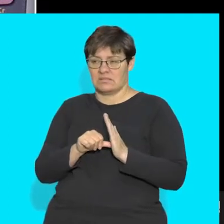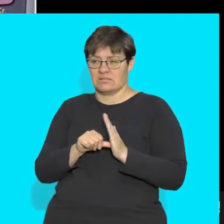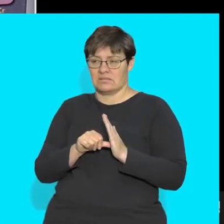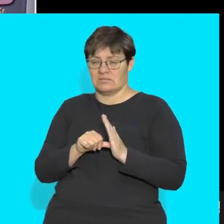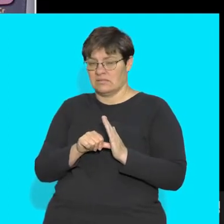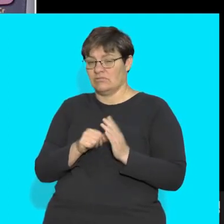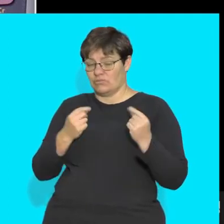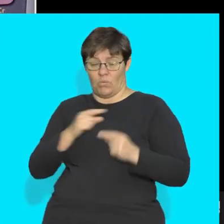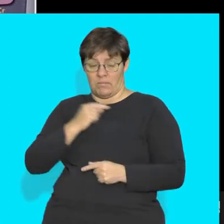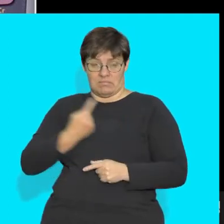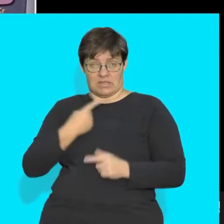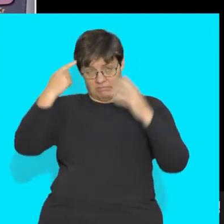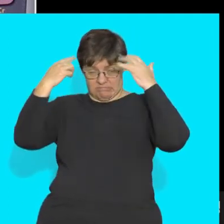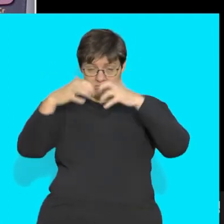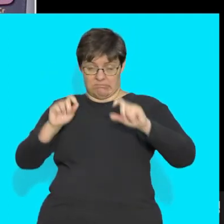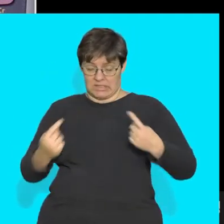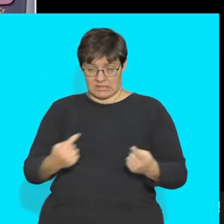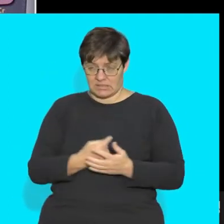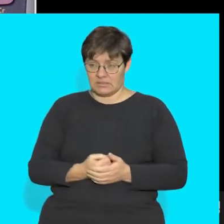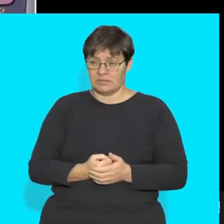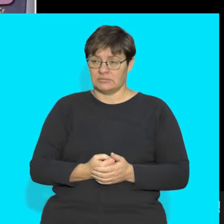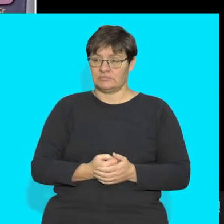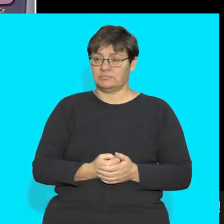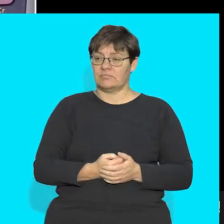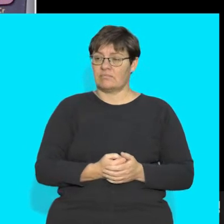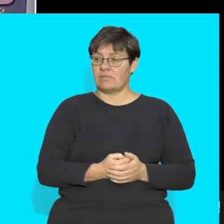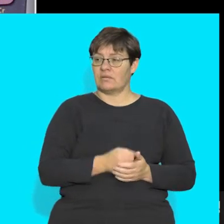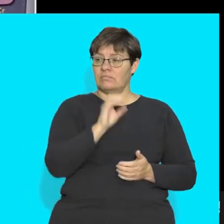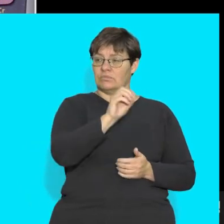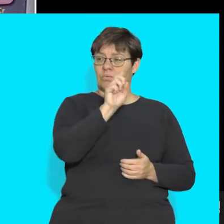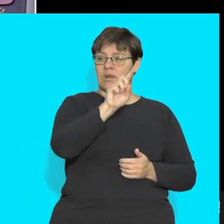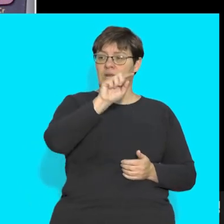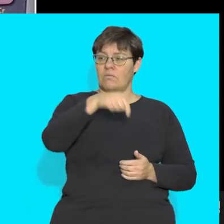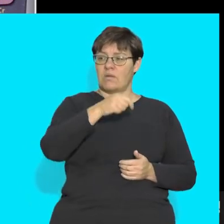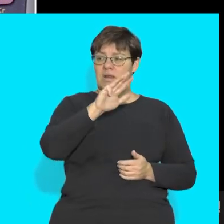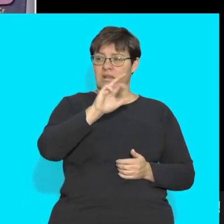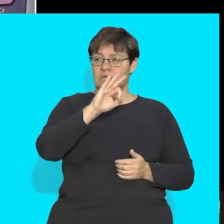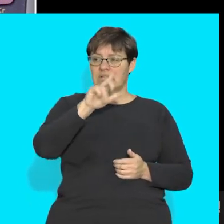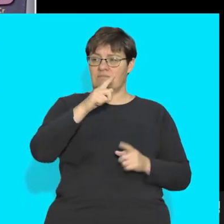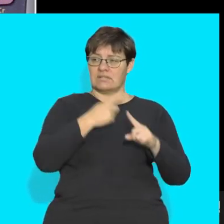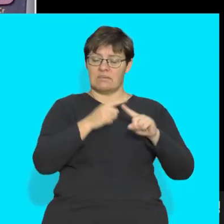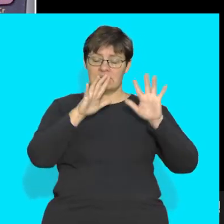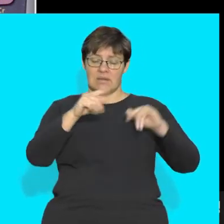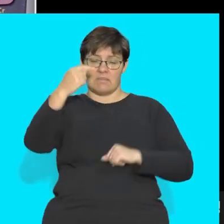do this in my head. 937 to the minus 18